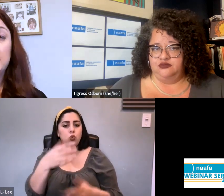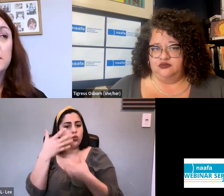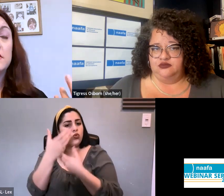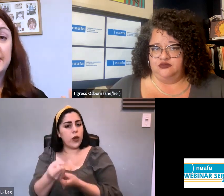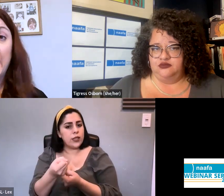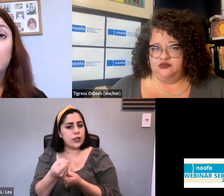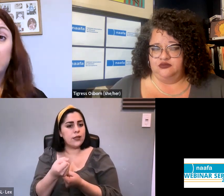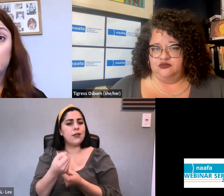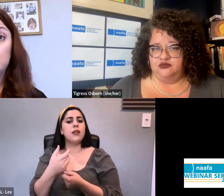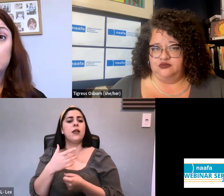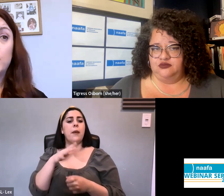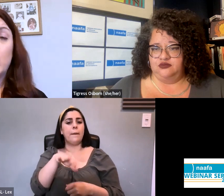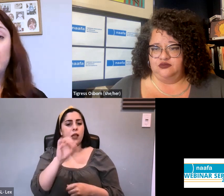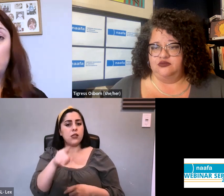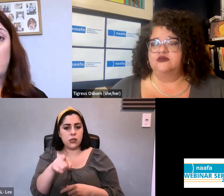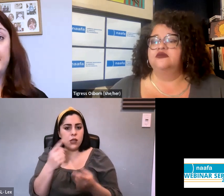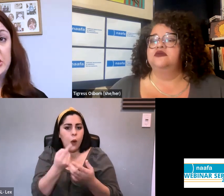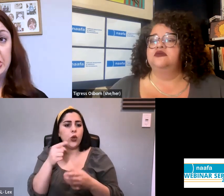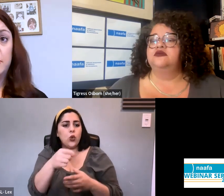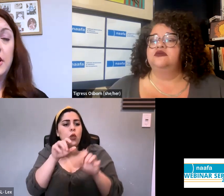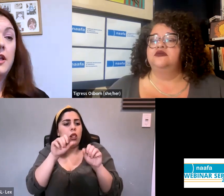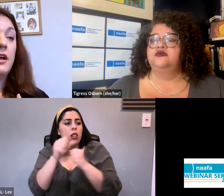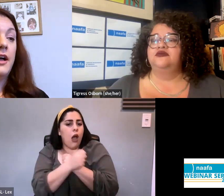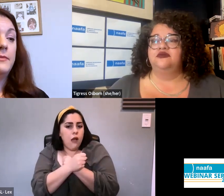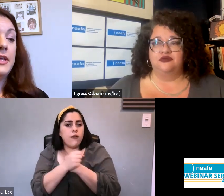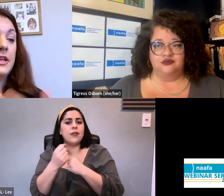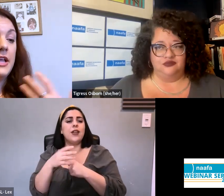know will carry through what you want to do.